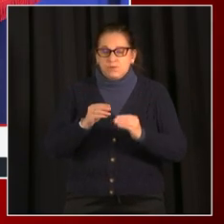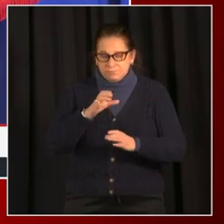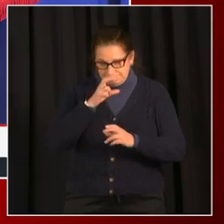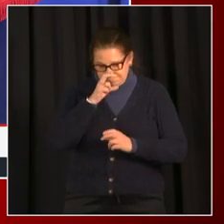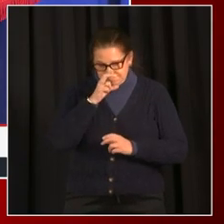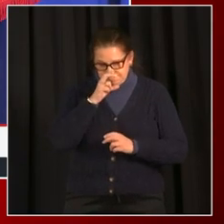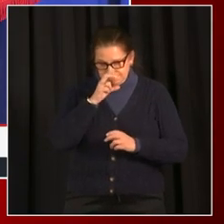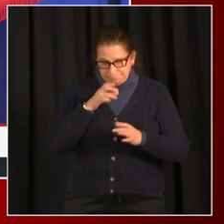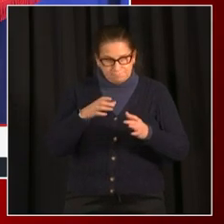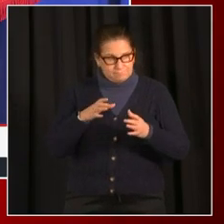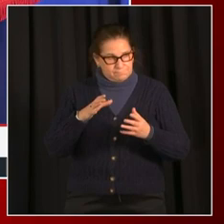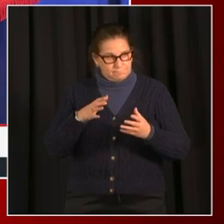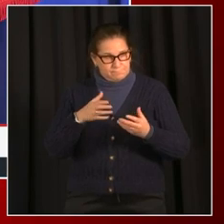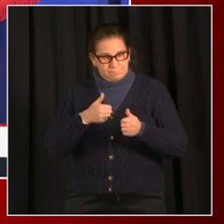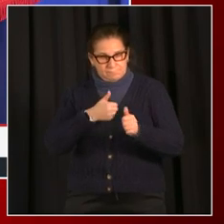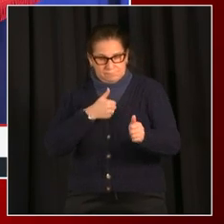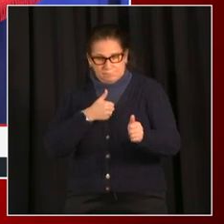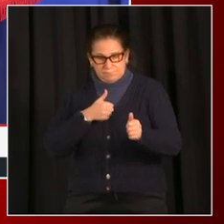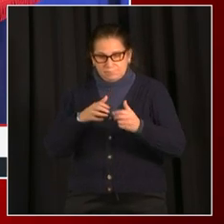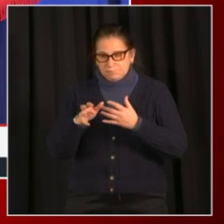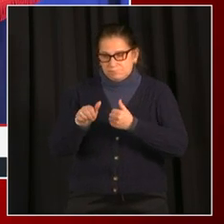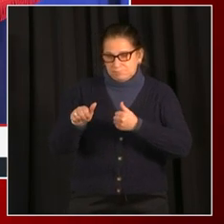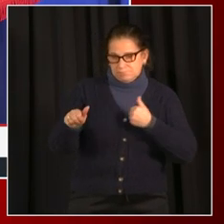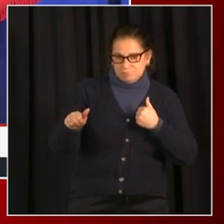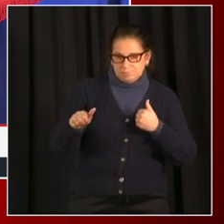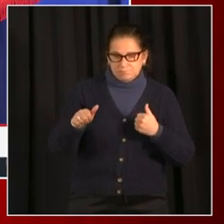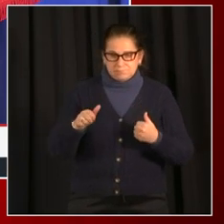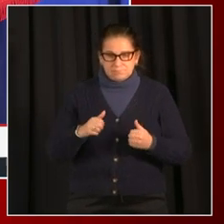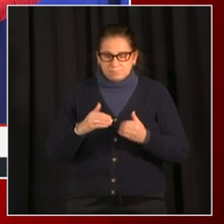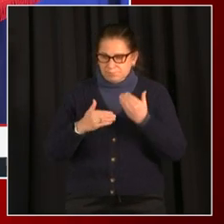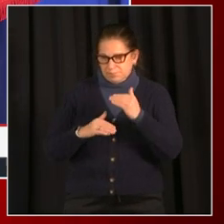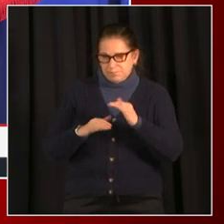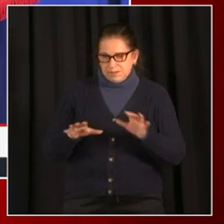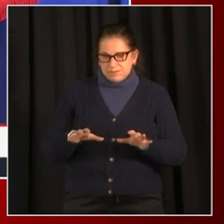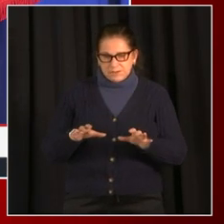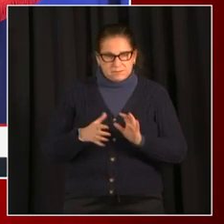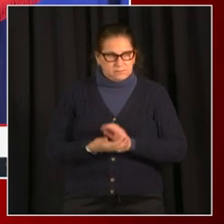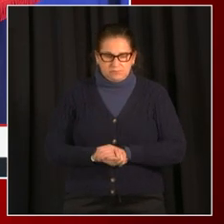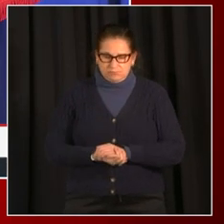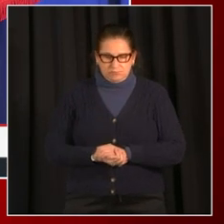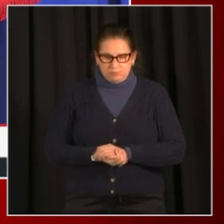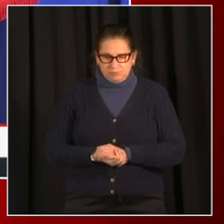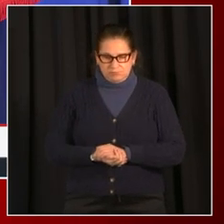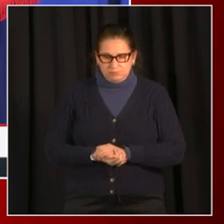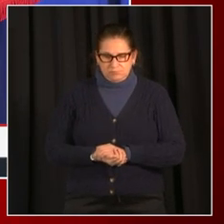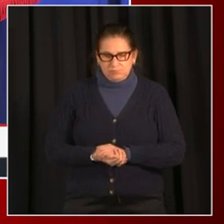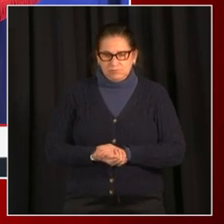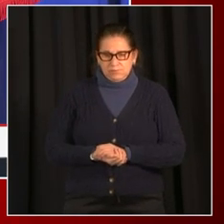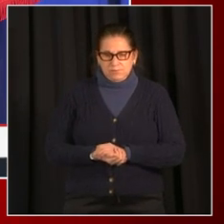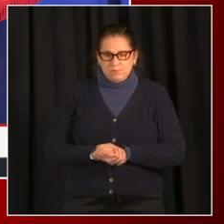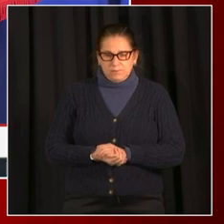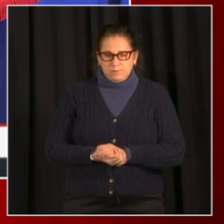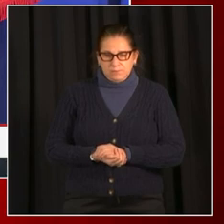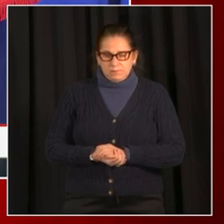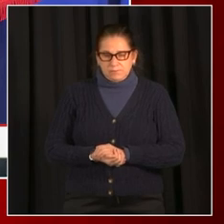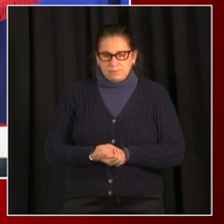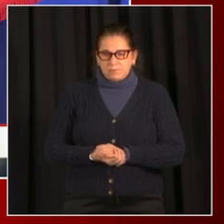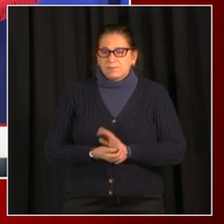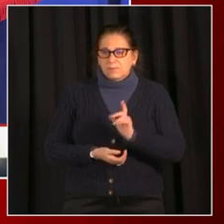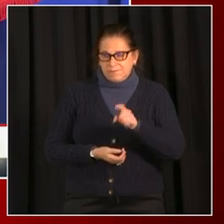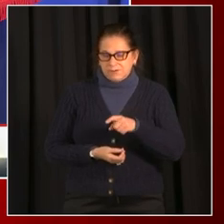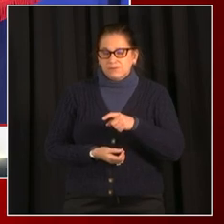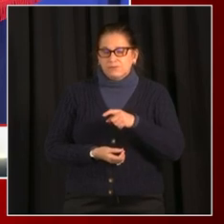know that this is a limited time, and we're asking everybody to make this sacrifice so